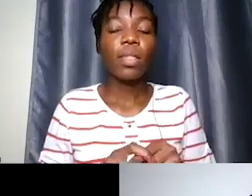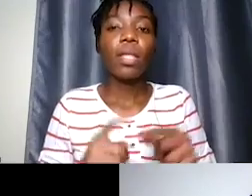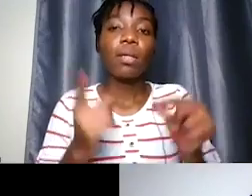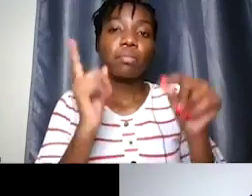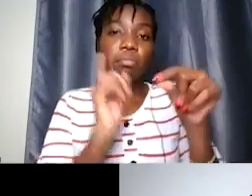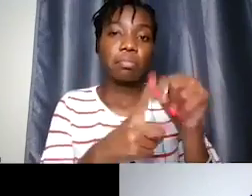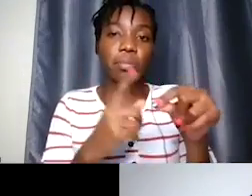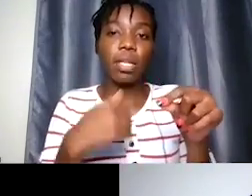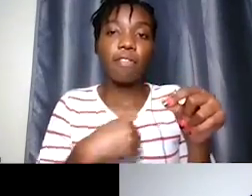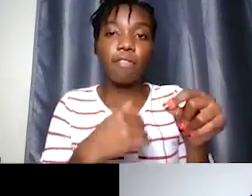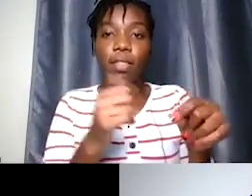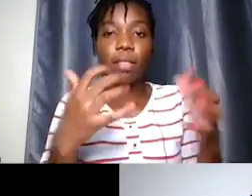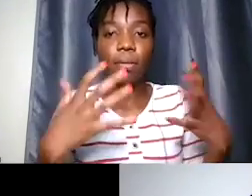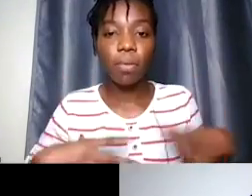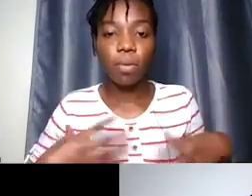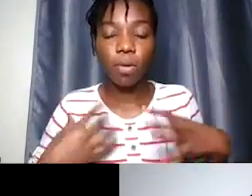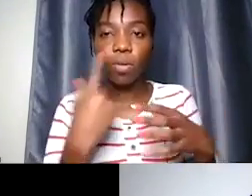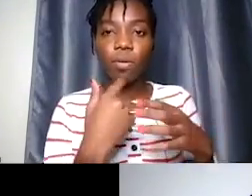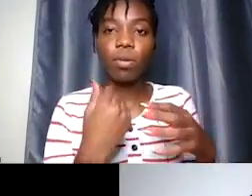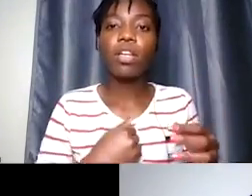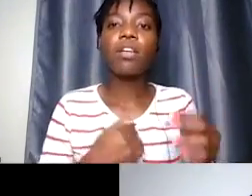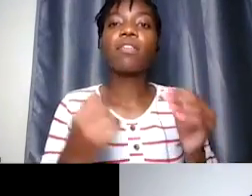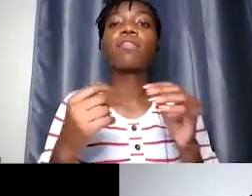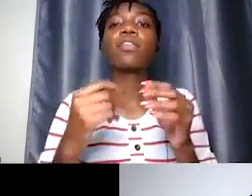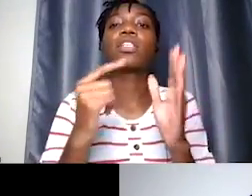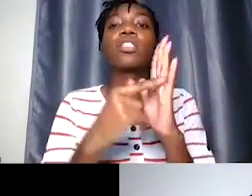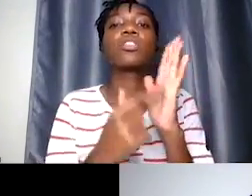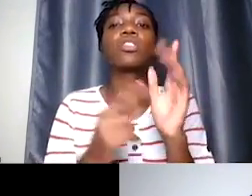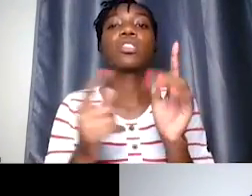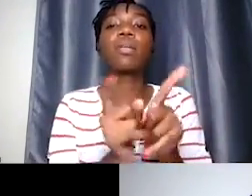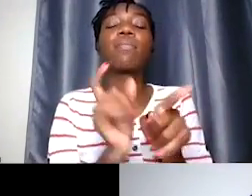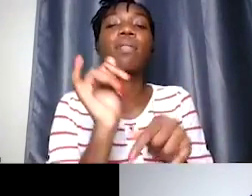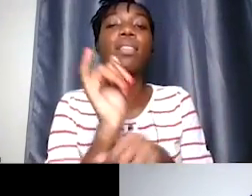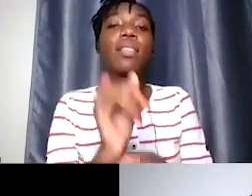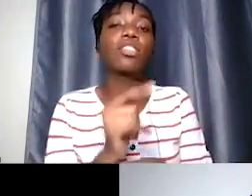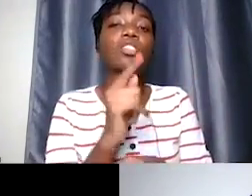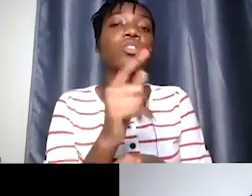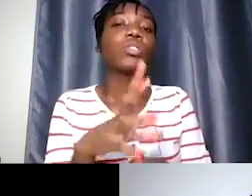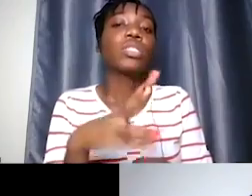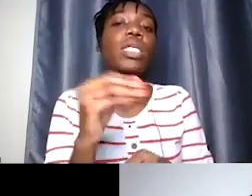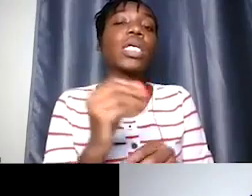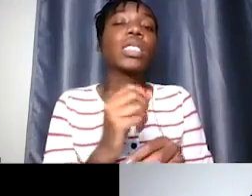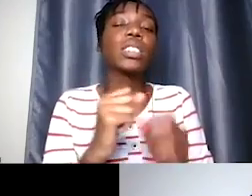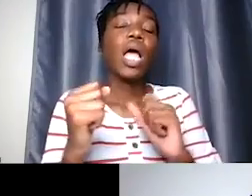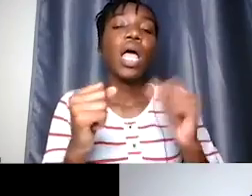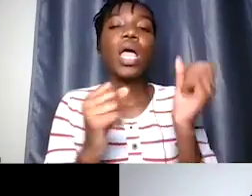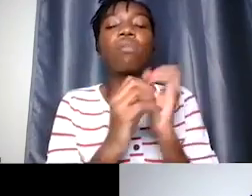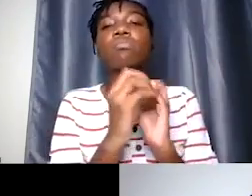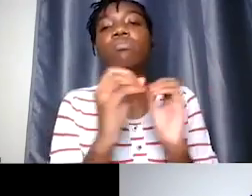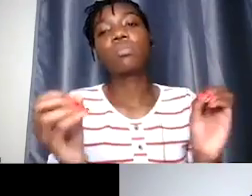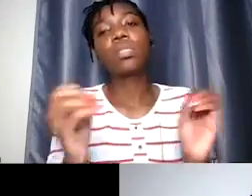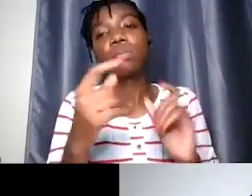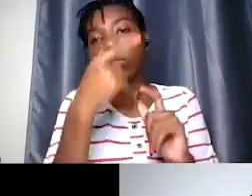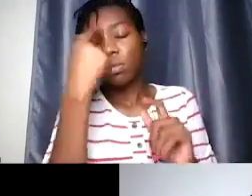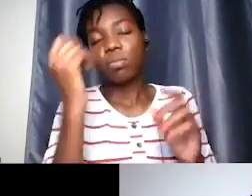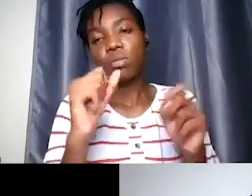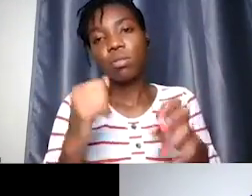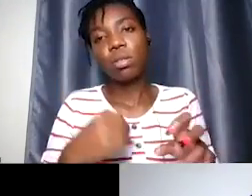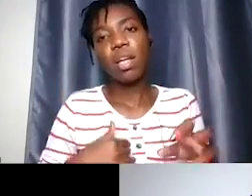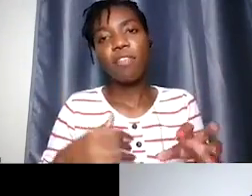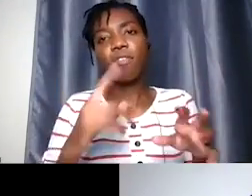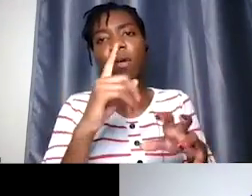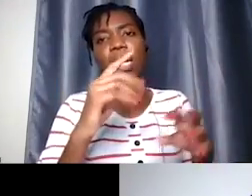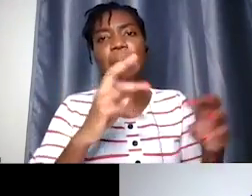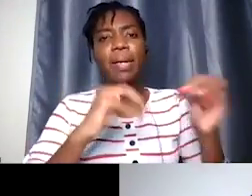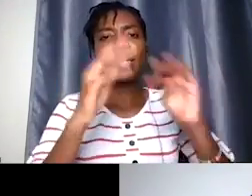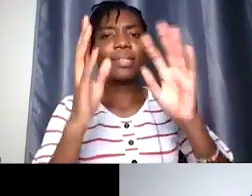people dealing with such issues, first thing, don't take sides, because there might be one manager taking this side and